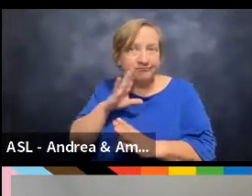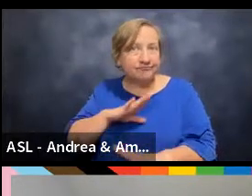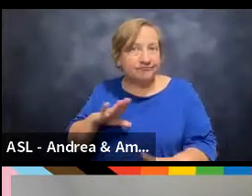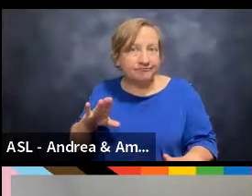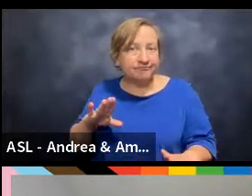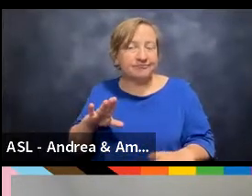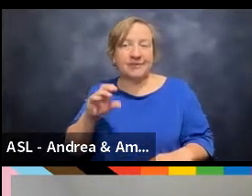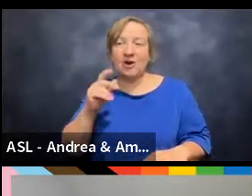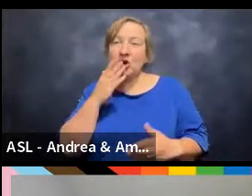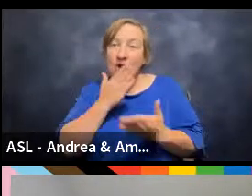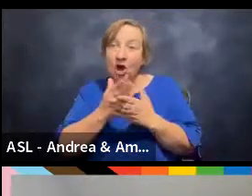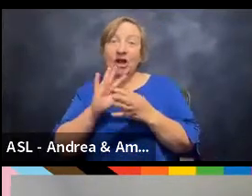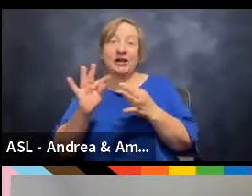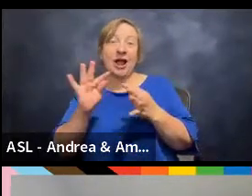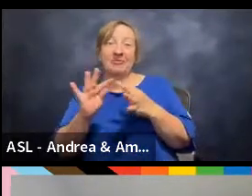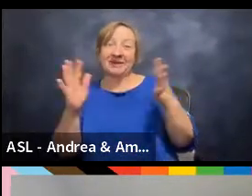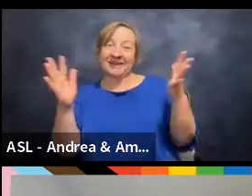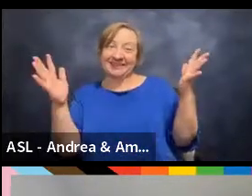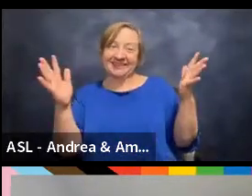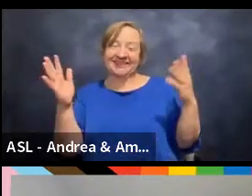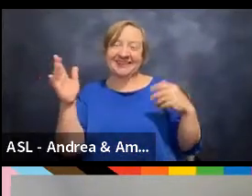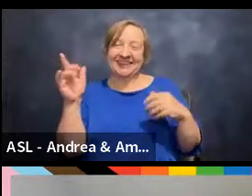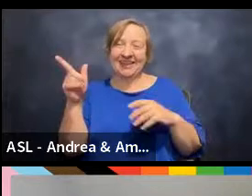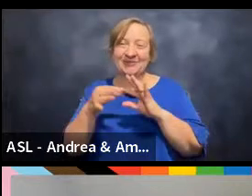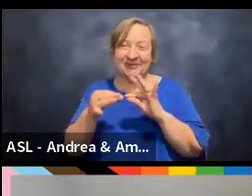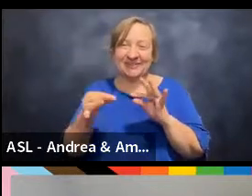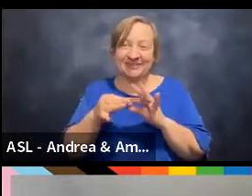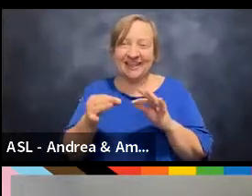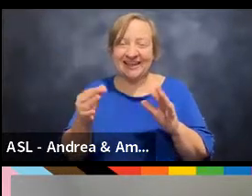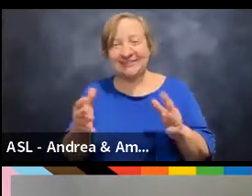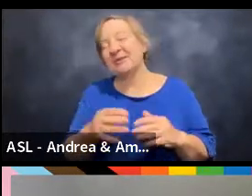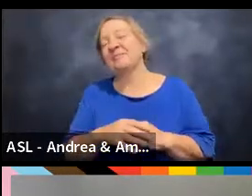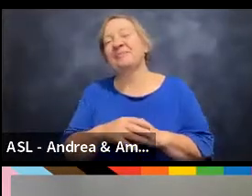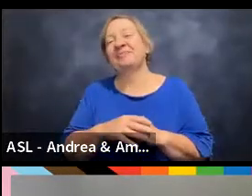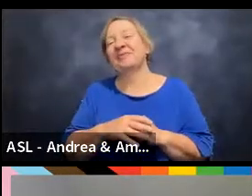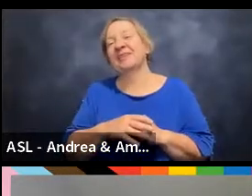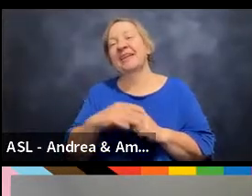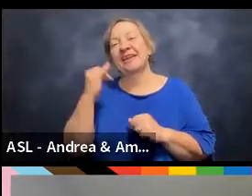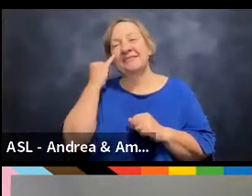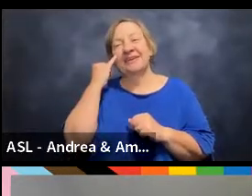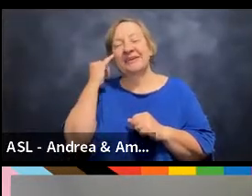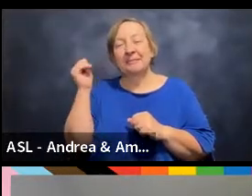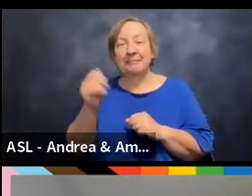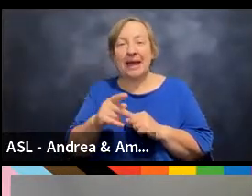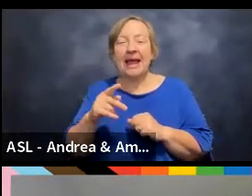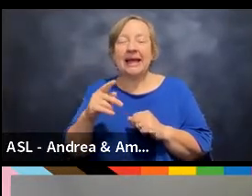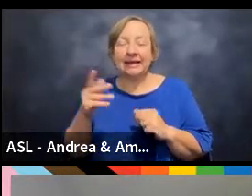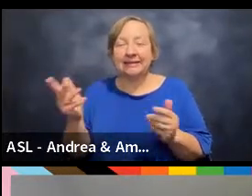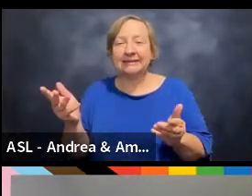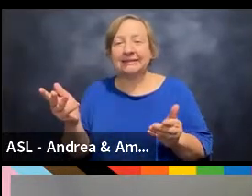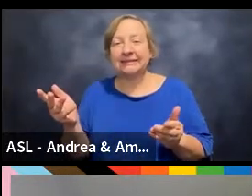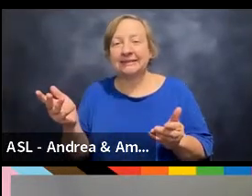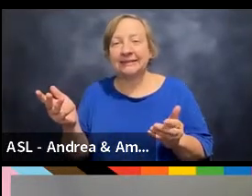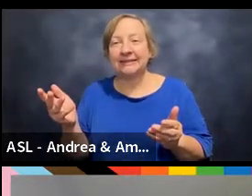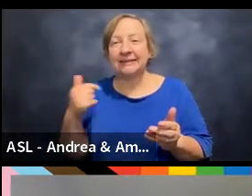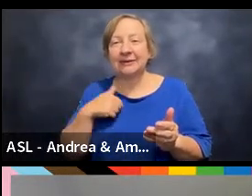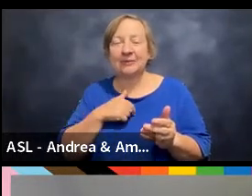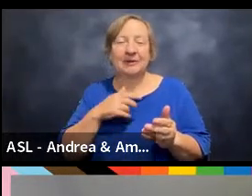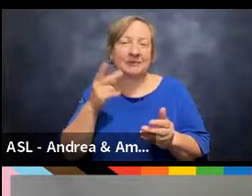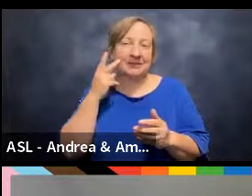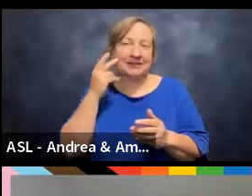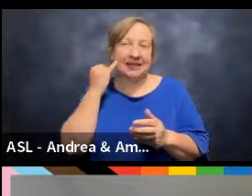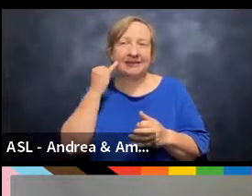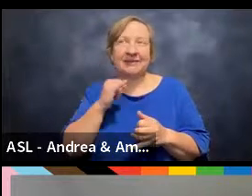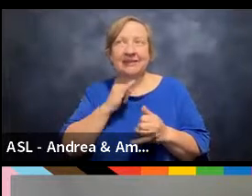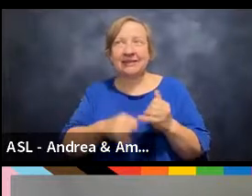Okay, that was a really good comment that you were making. So if she comes back, then we'll see if at the